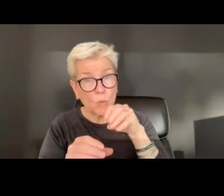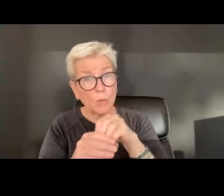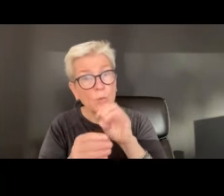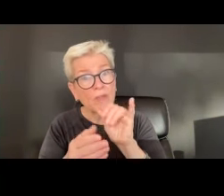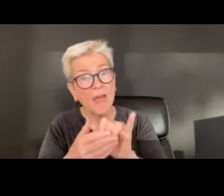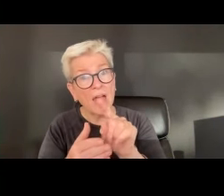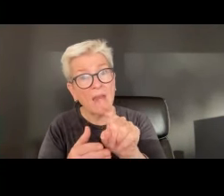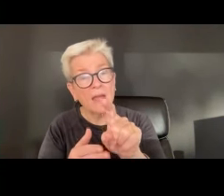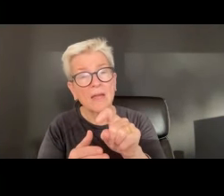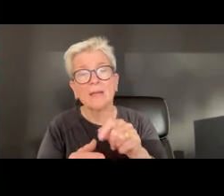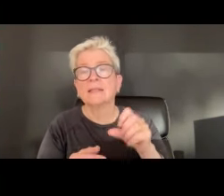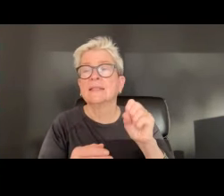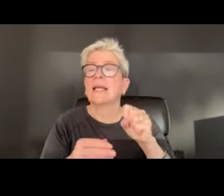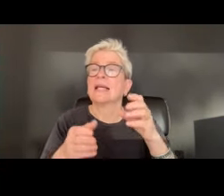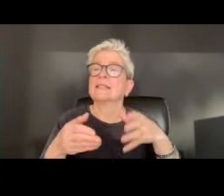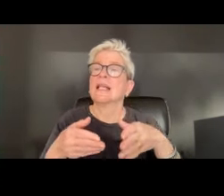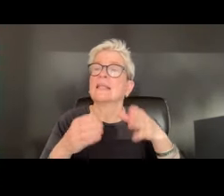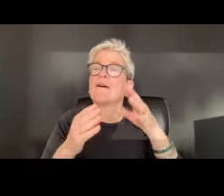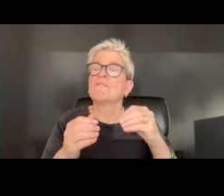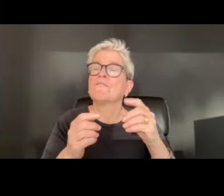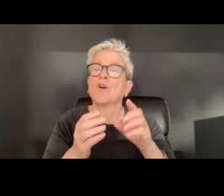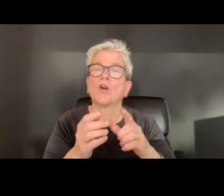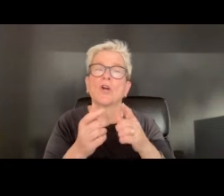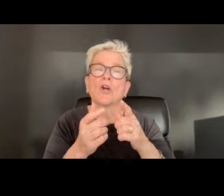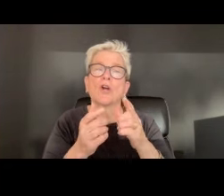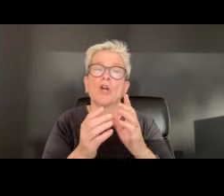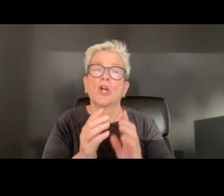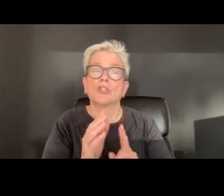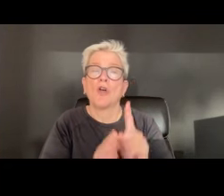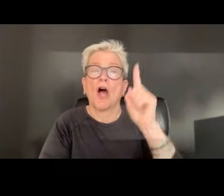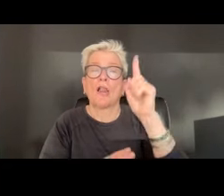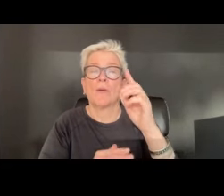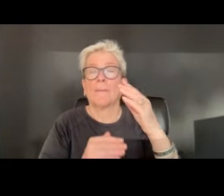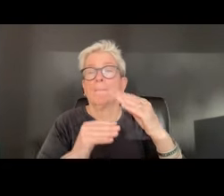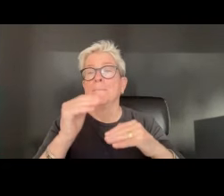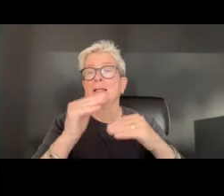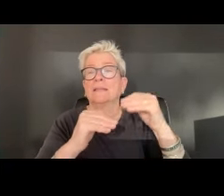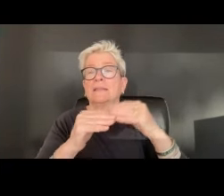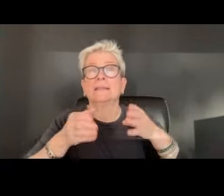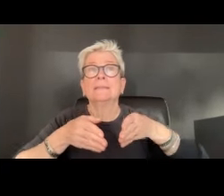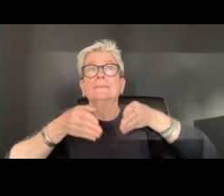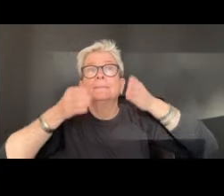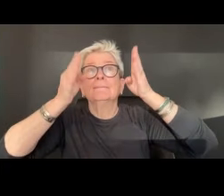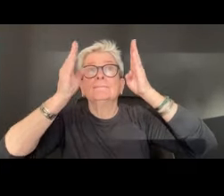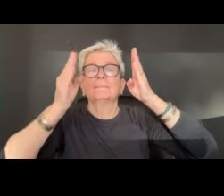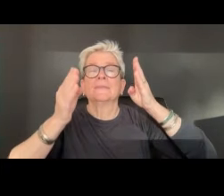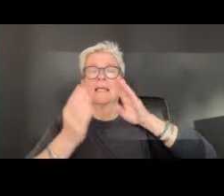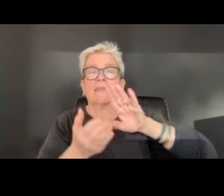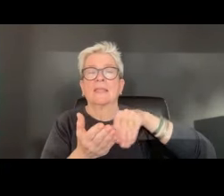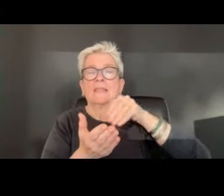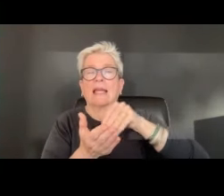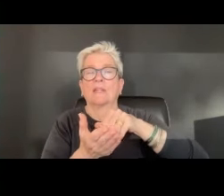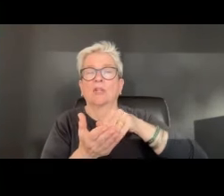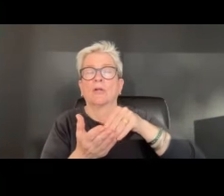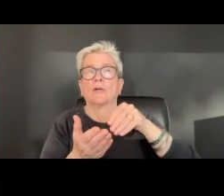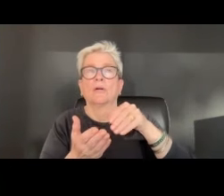Certainly allowing for taller buildings, especially in the centers, is part of the plan.